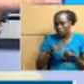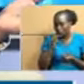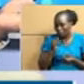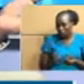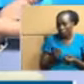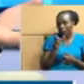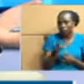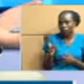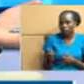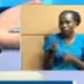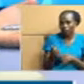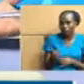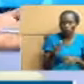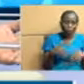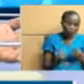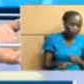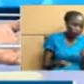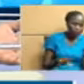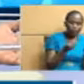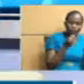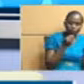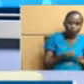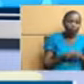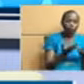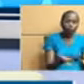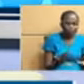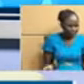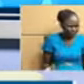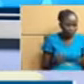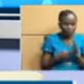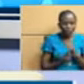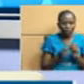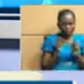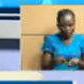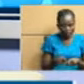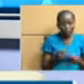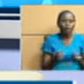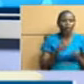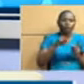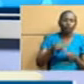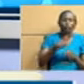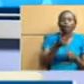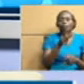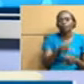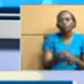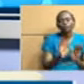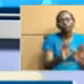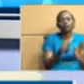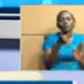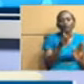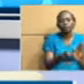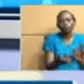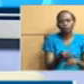be looking, for example, at the food distribution. They should be able to leave it to some other person. But because we